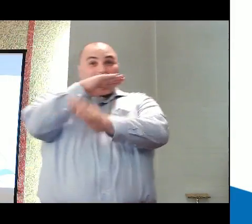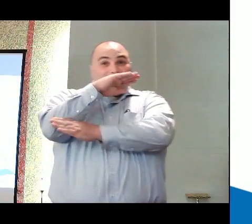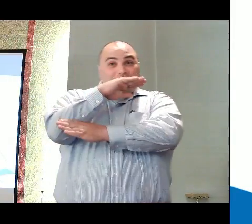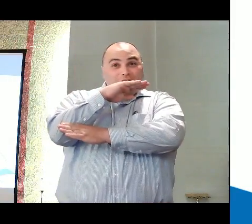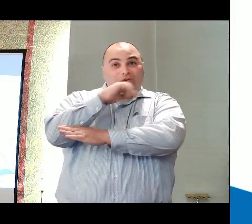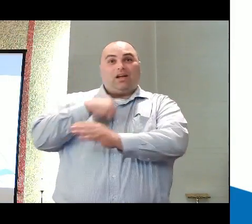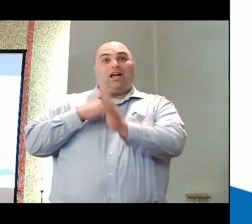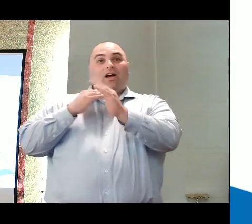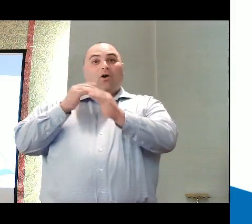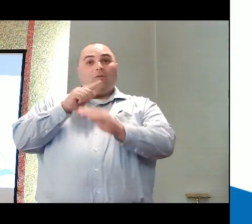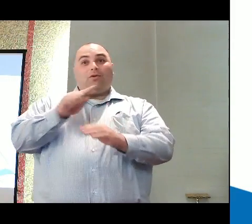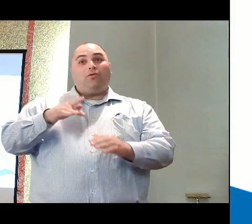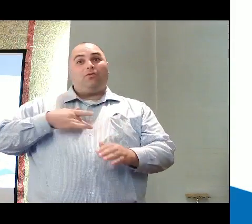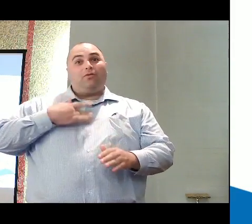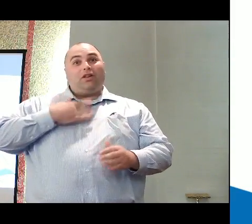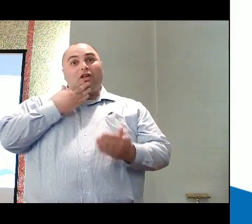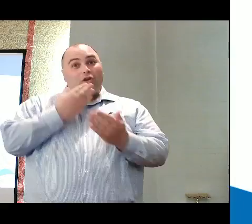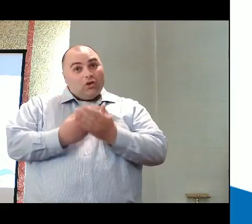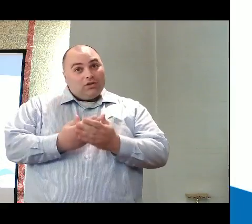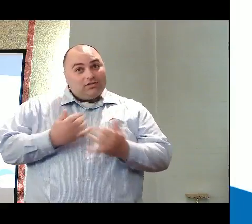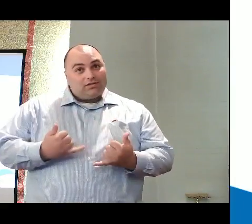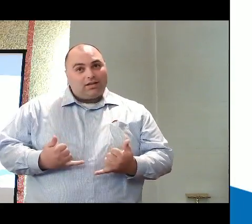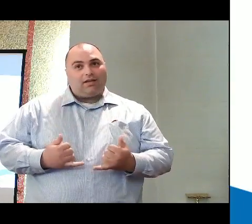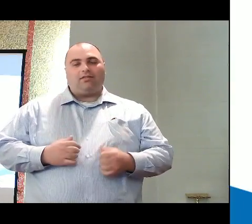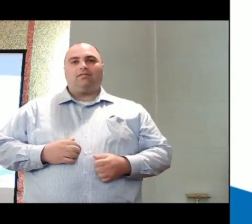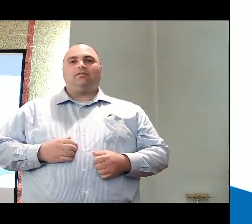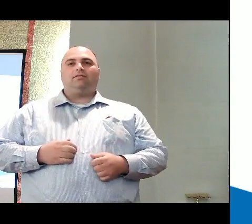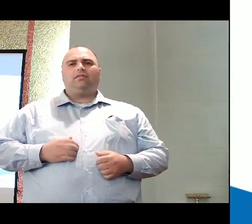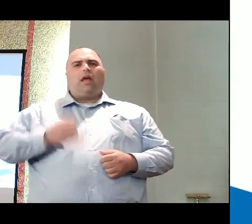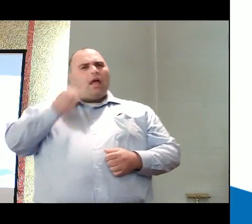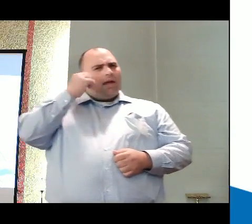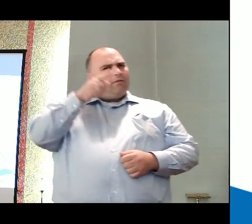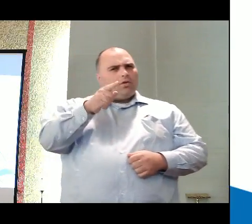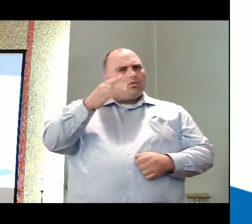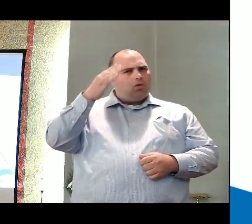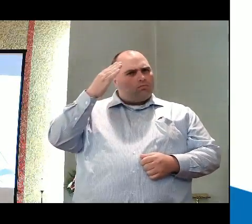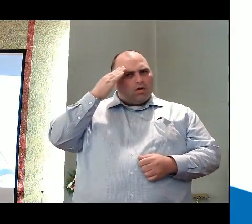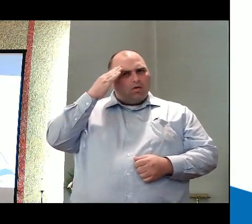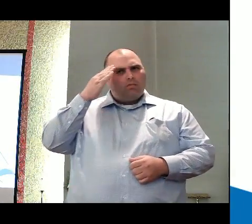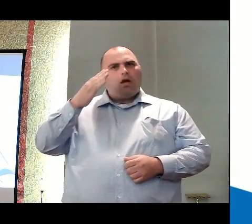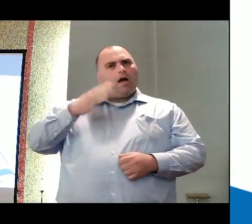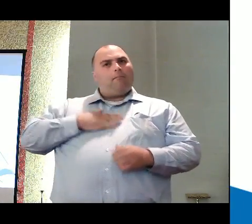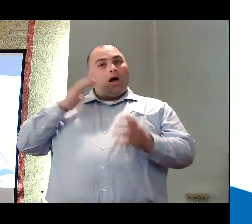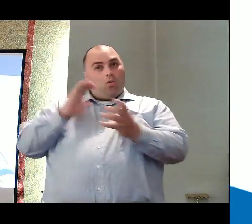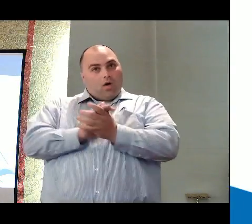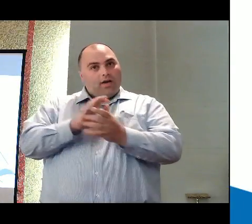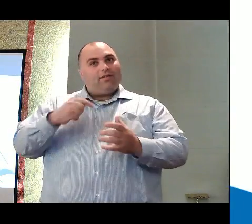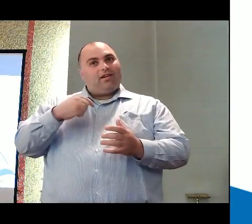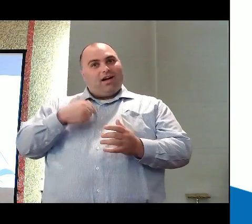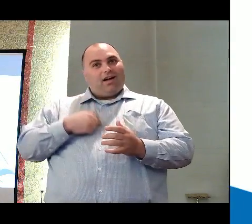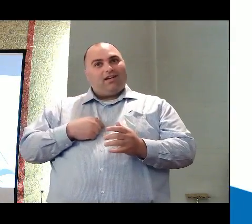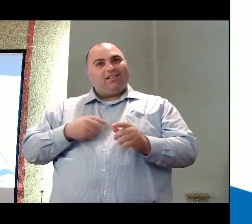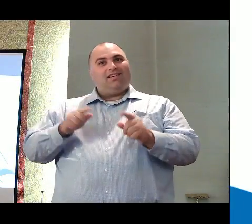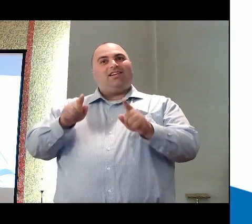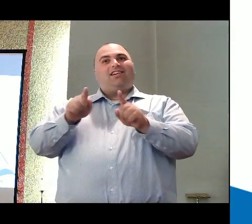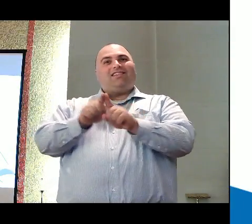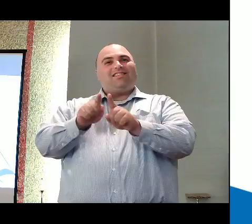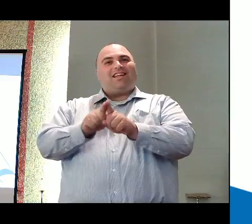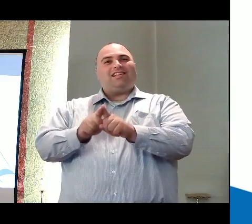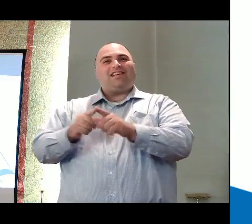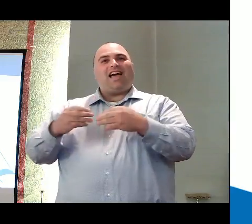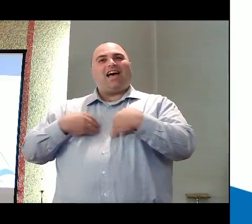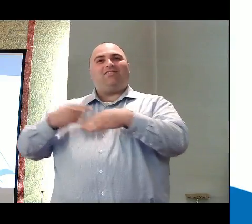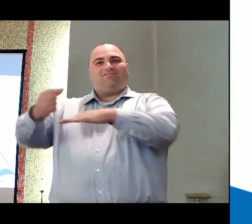Amen. For those of you that know my wife and I, we're planners. You know, there are some people who are like